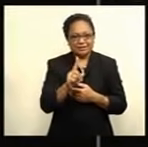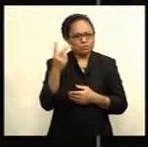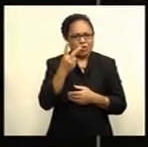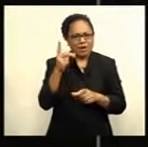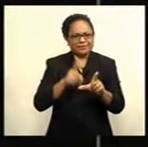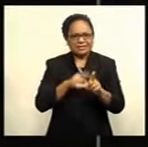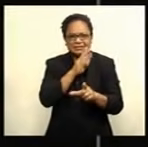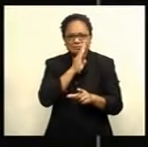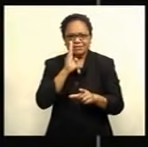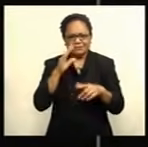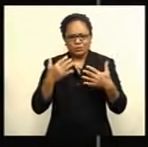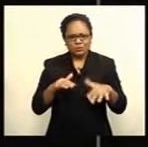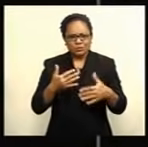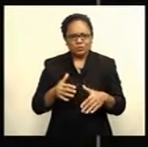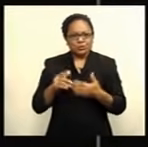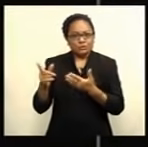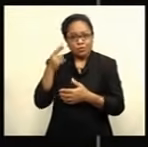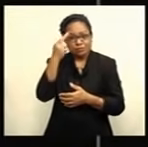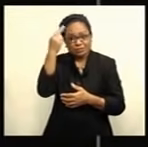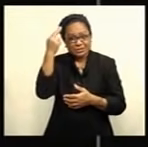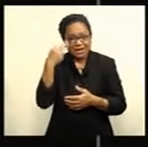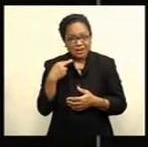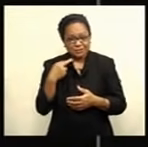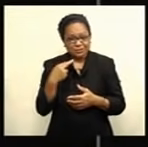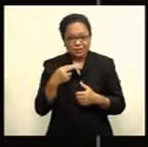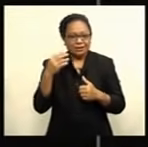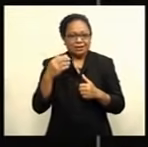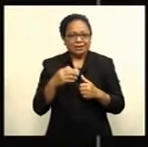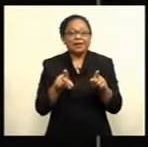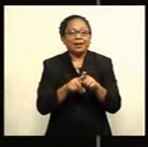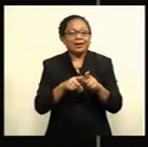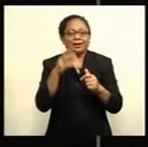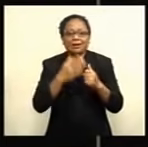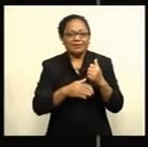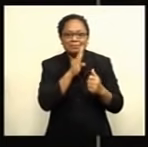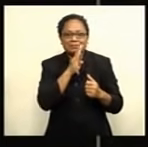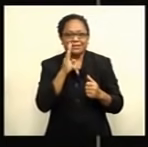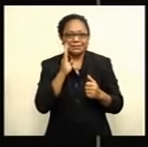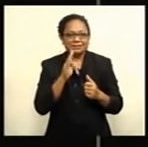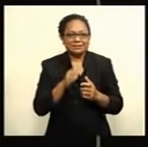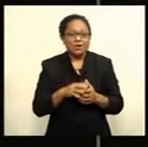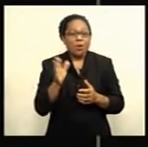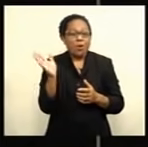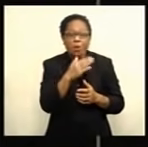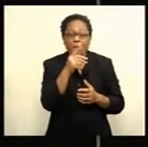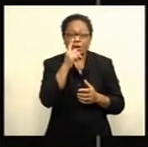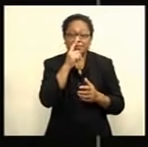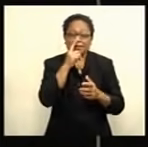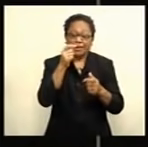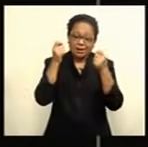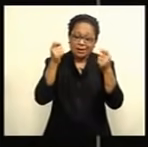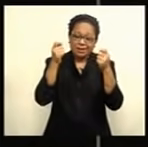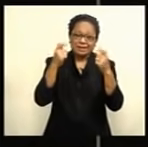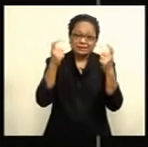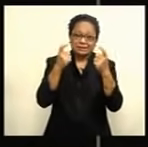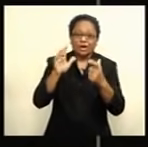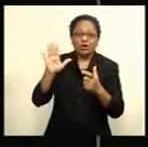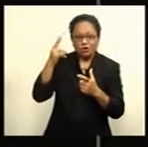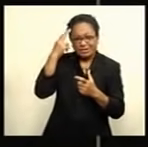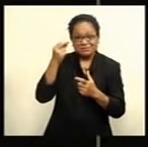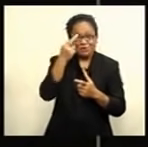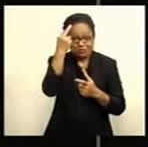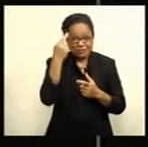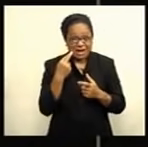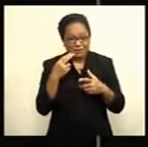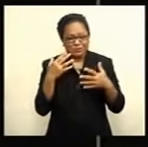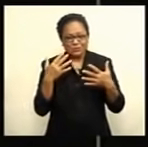it was as if Cristiano Ronaldo never left as the crowd at Old Trafford chanted his name. Ronaldo made his